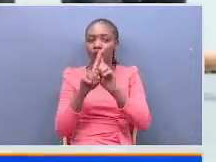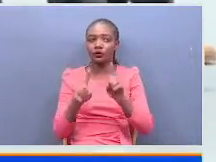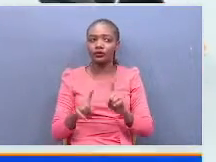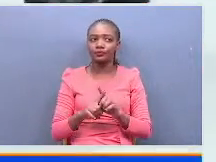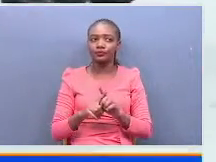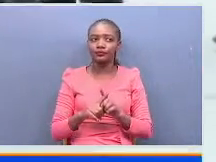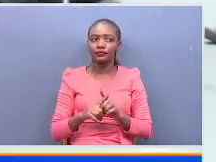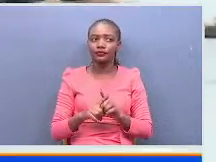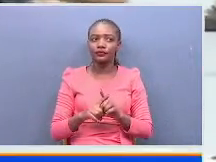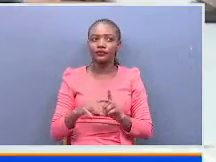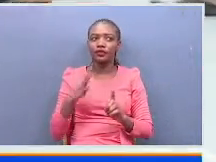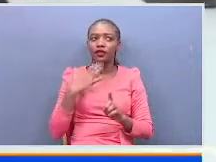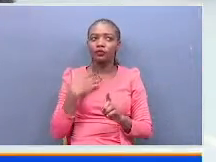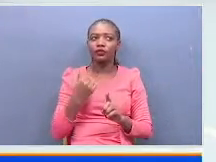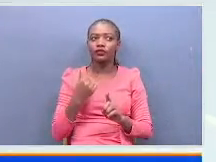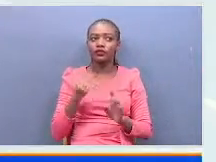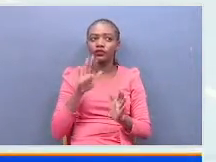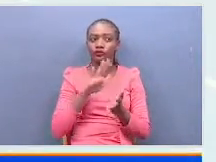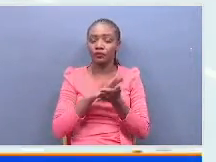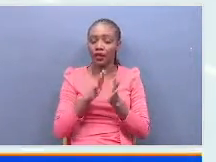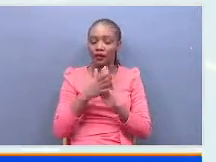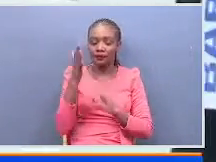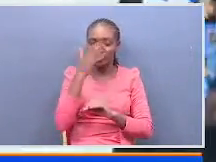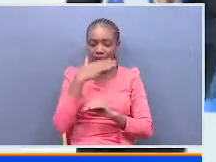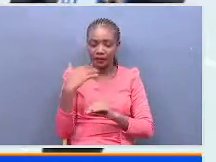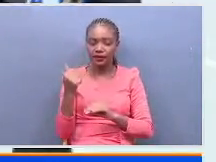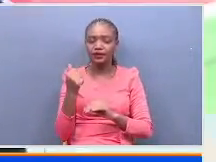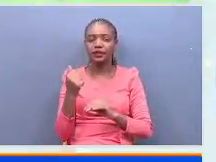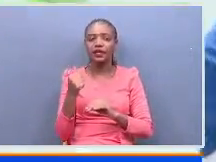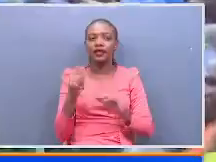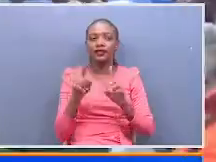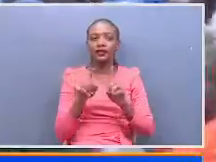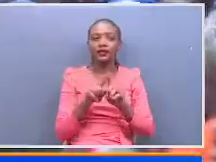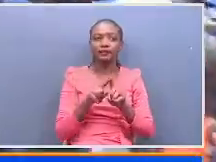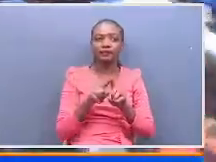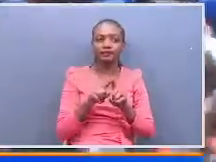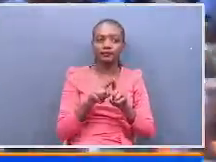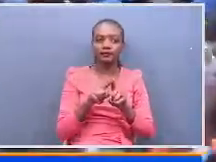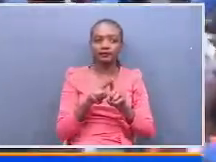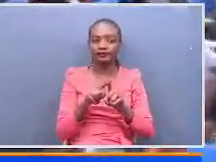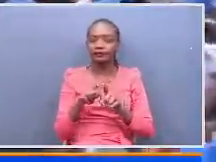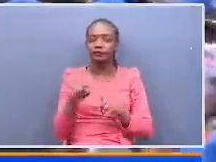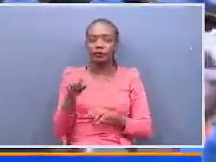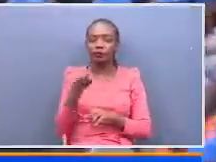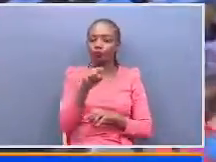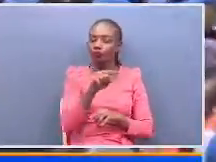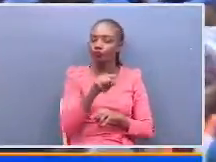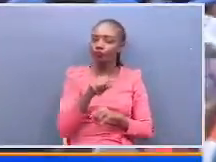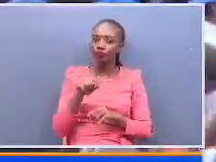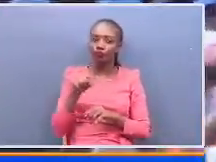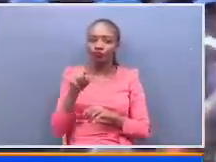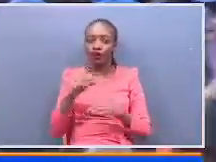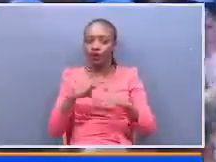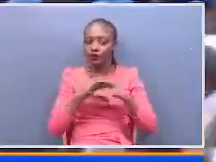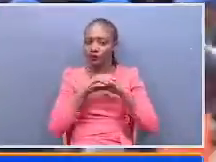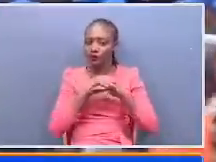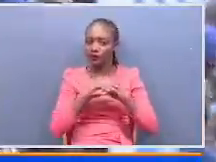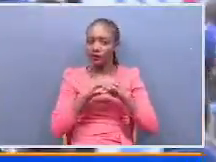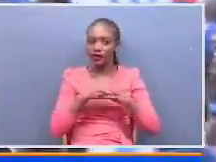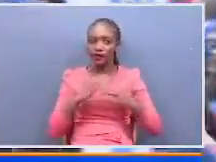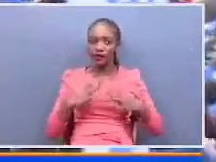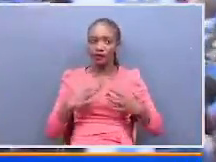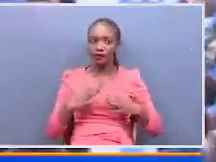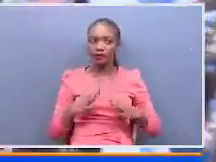wishes to become if elected, Odinga made a lap of honor around the stadium to greet the thrilled crowd, akin to